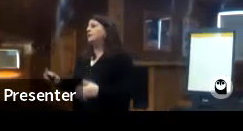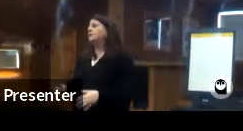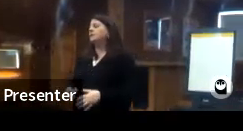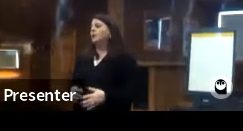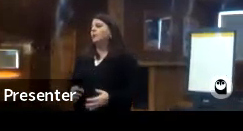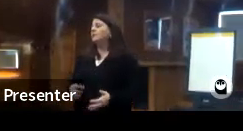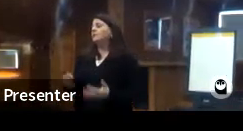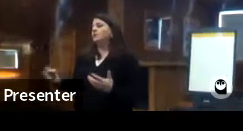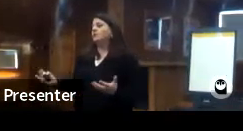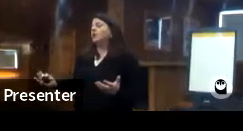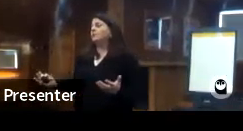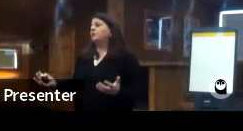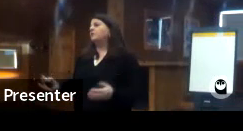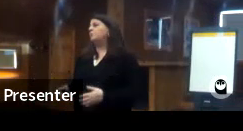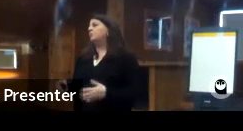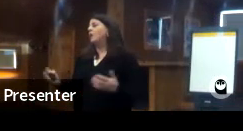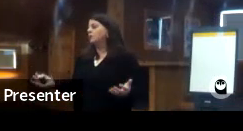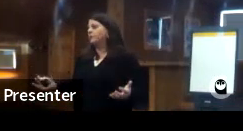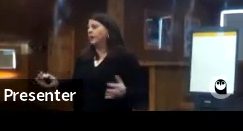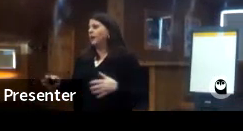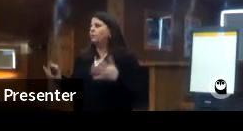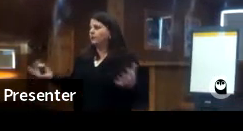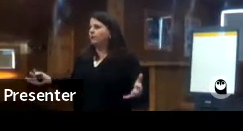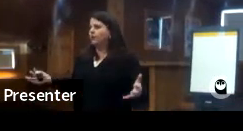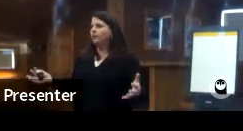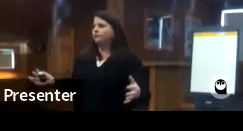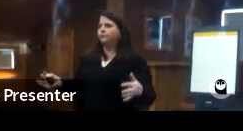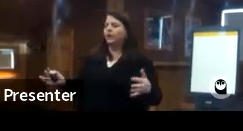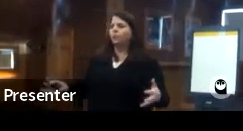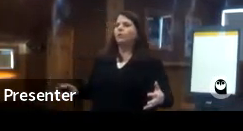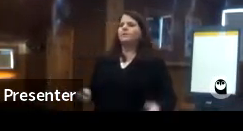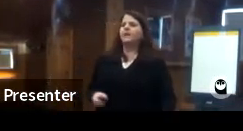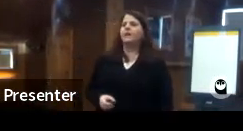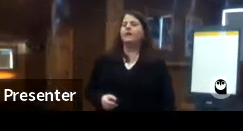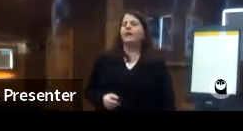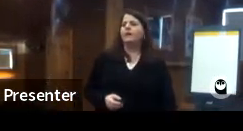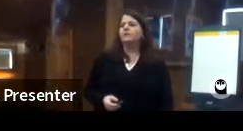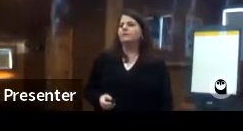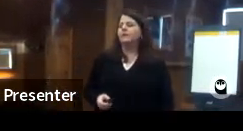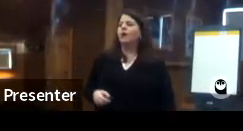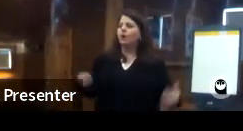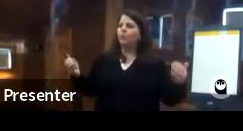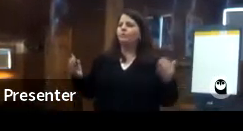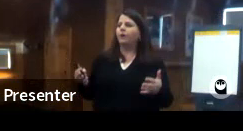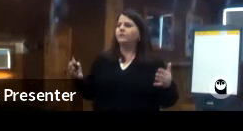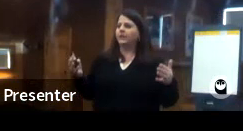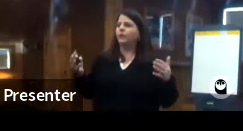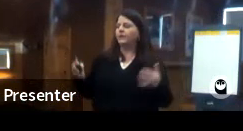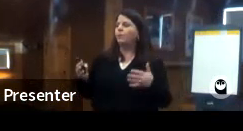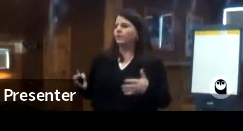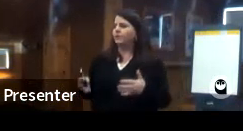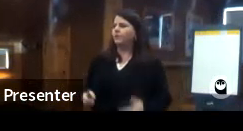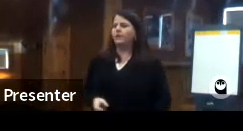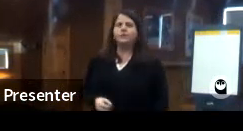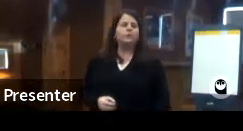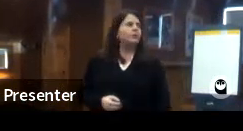other areas where that's just not the belief. People aren't living out in the middle of a rural setting and they are more involved in